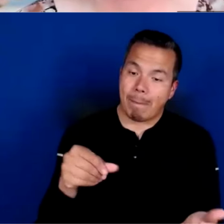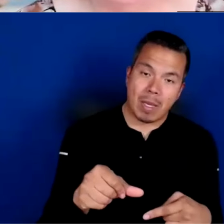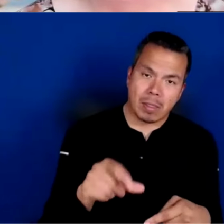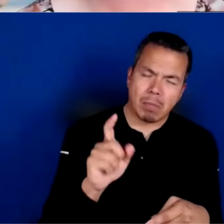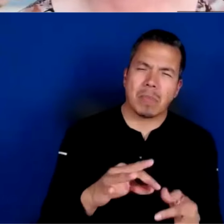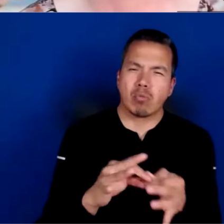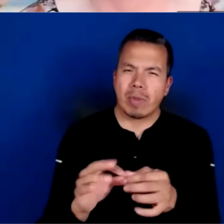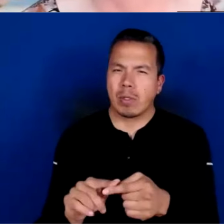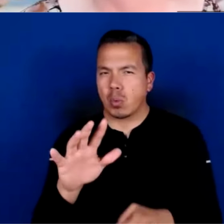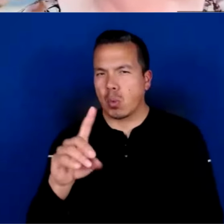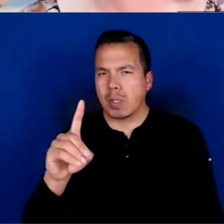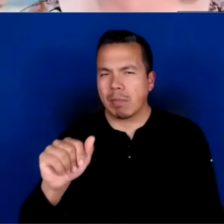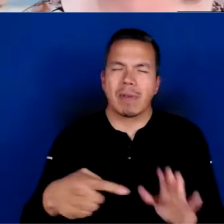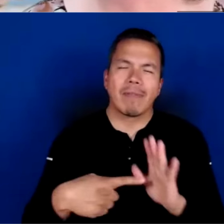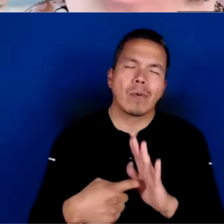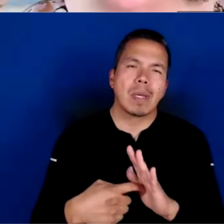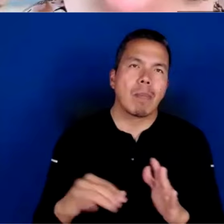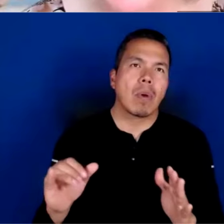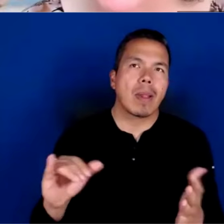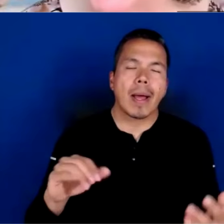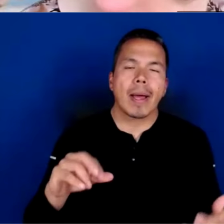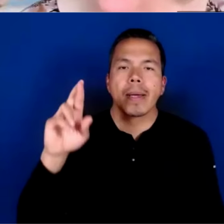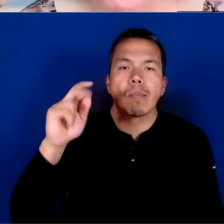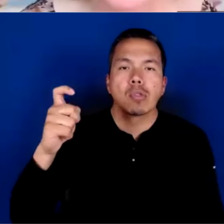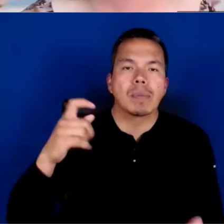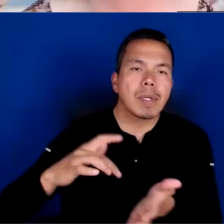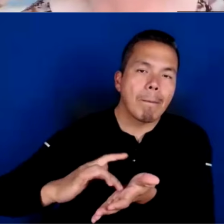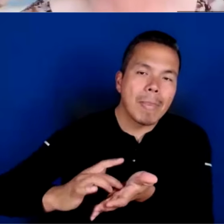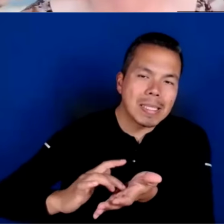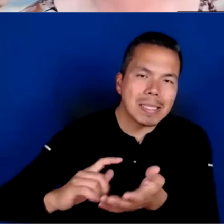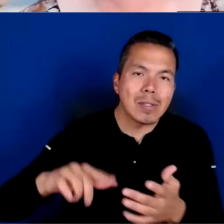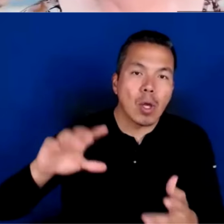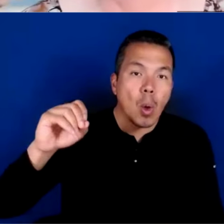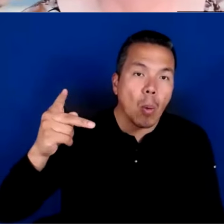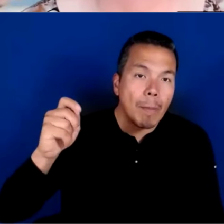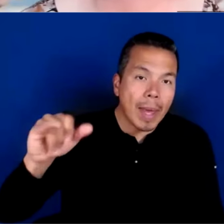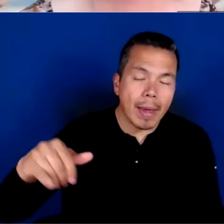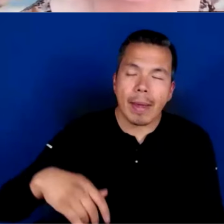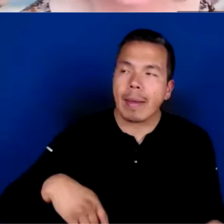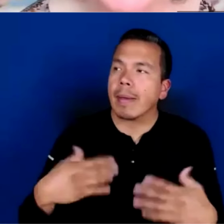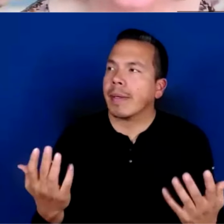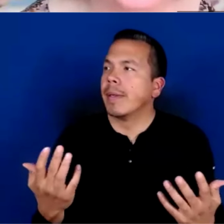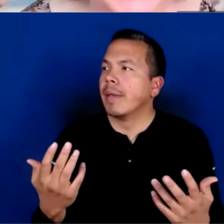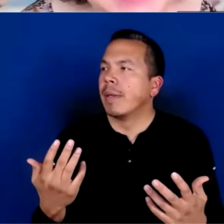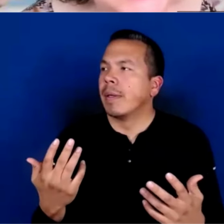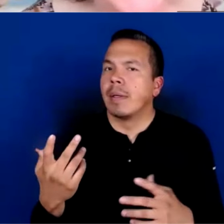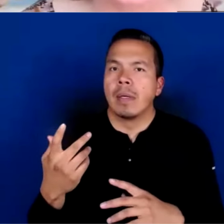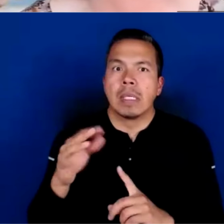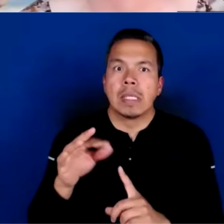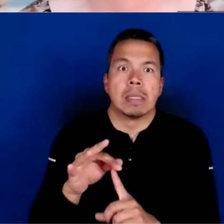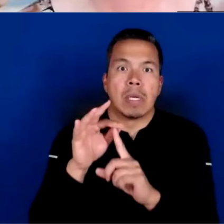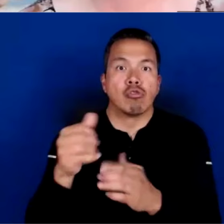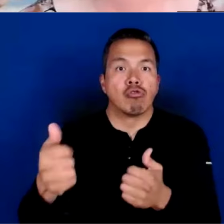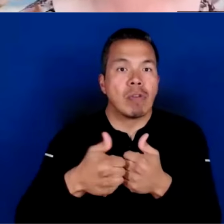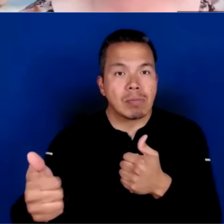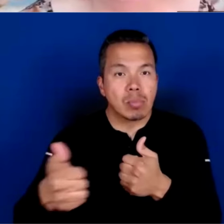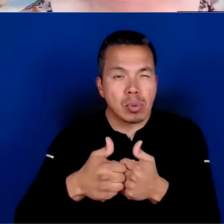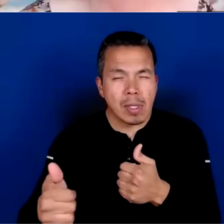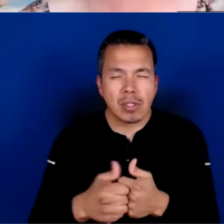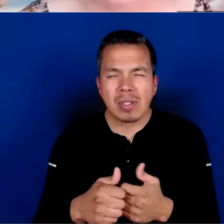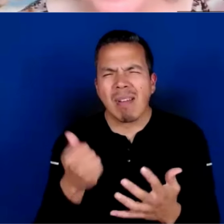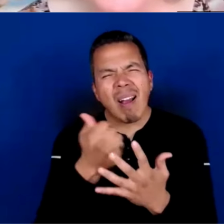And so I think of things like prescription medication co-payments, special transportation,